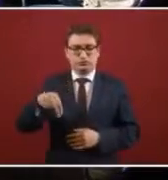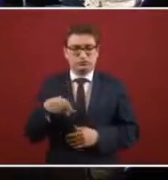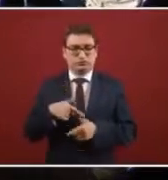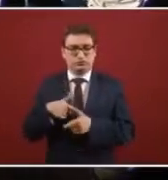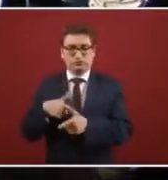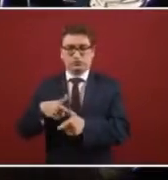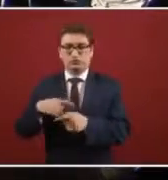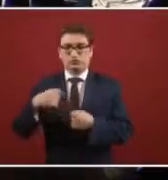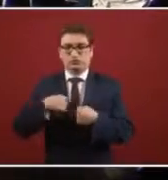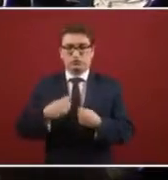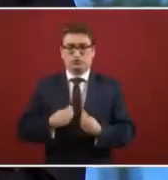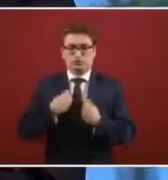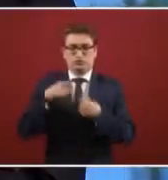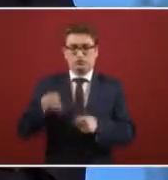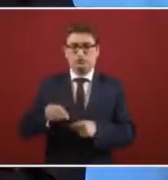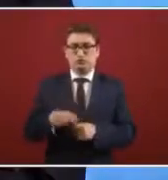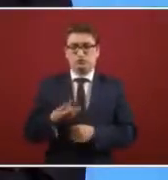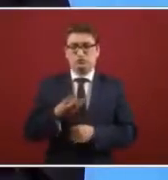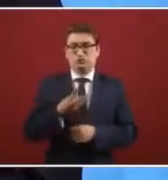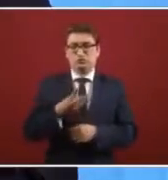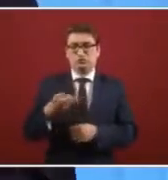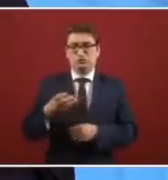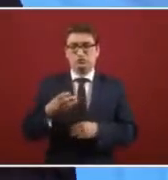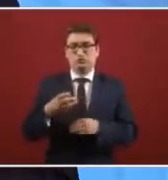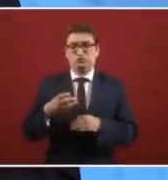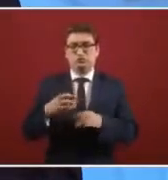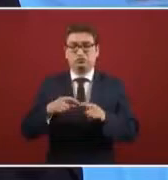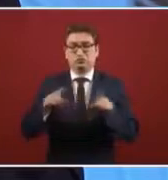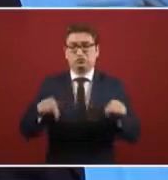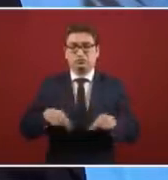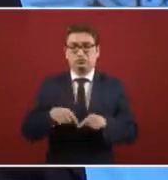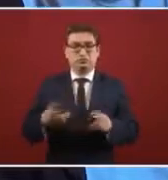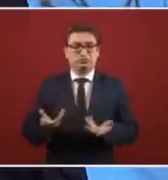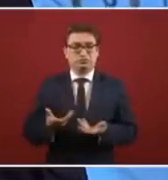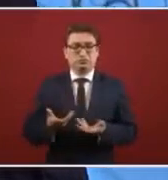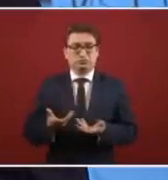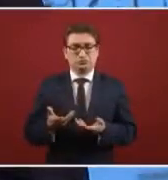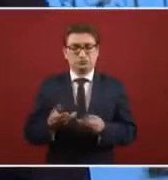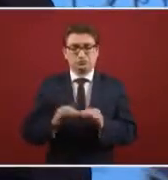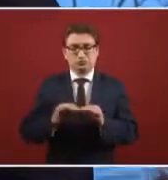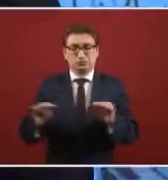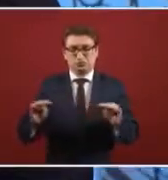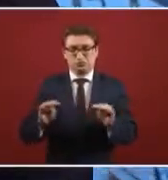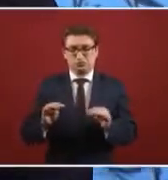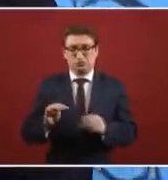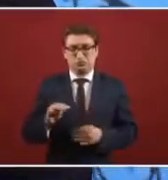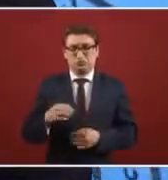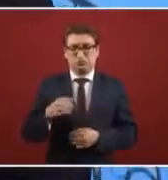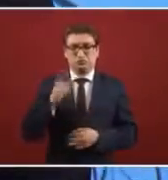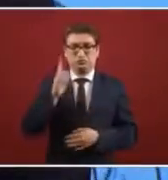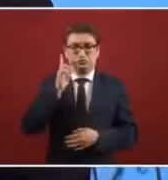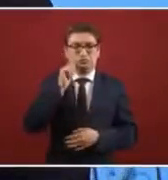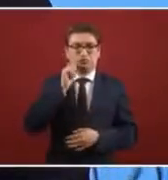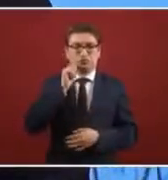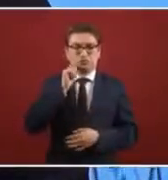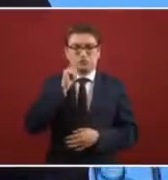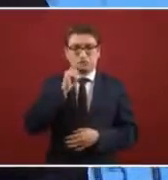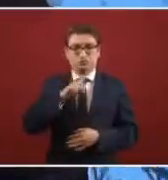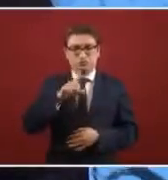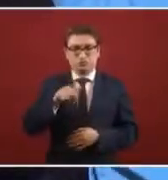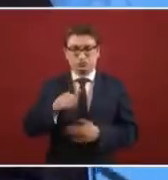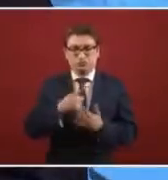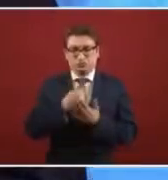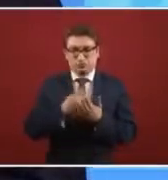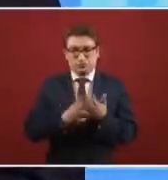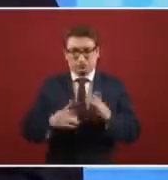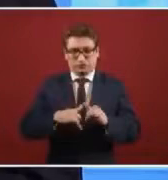Peña, voy a vivir, and es where de I'm gonna live 300 metros. is 300 meters. Y mañana And tomorrow, les traigo el plano todo. I